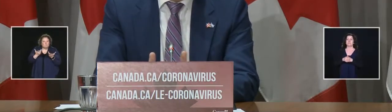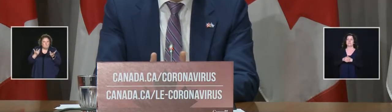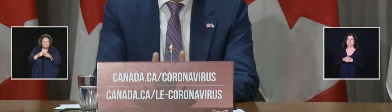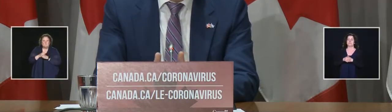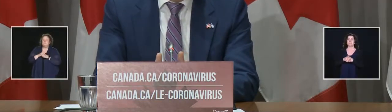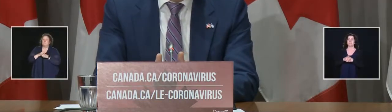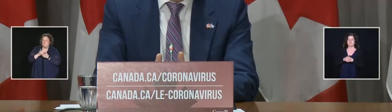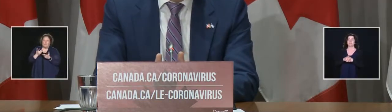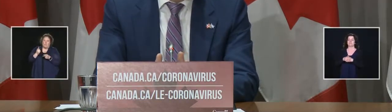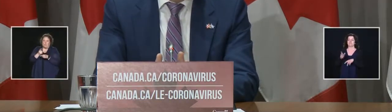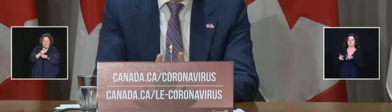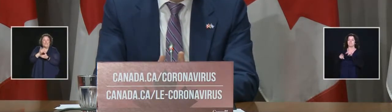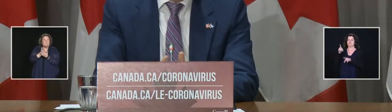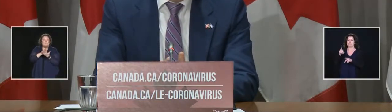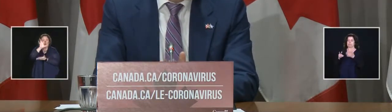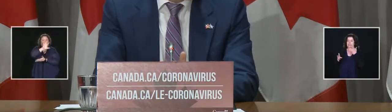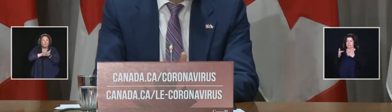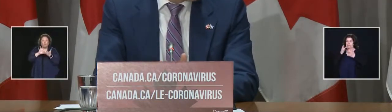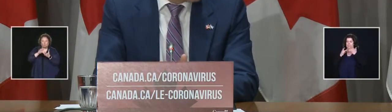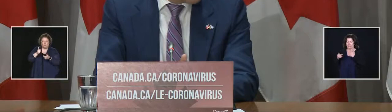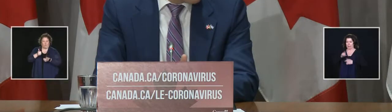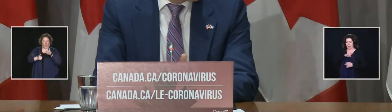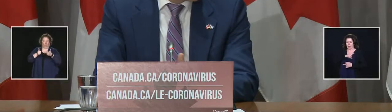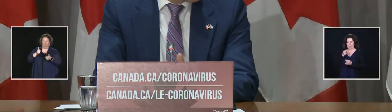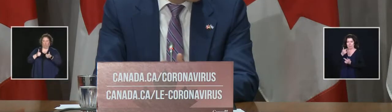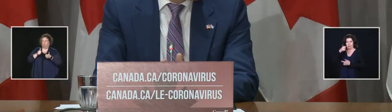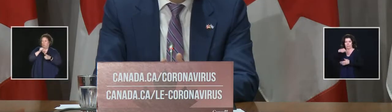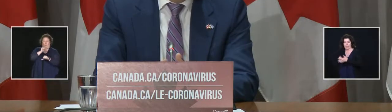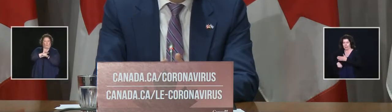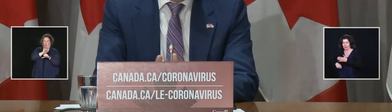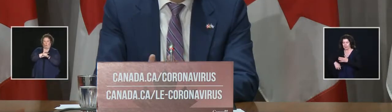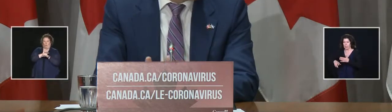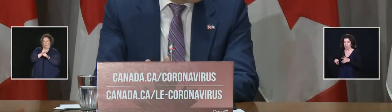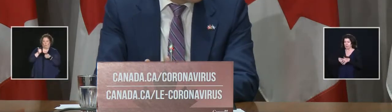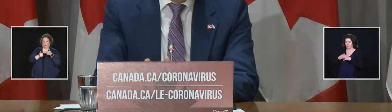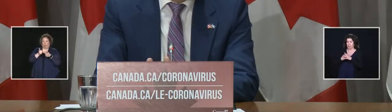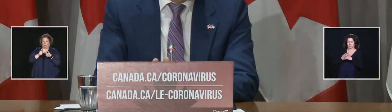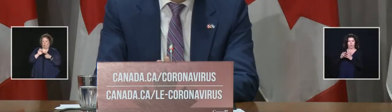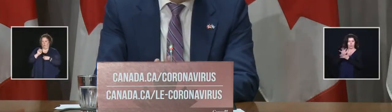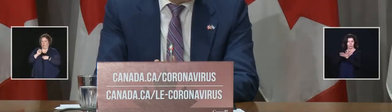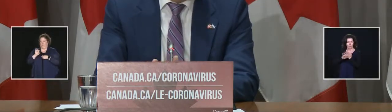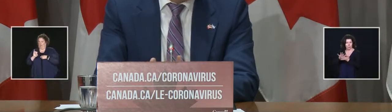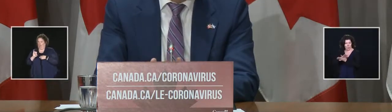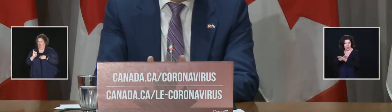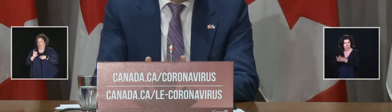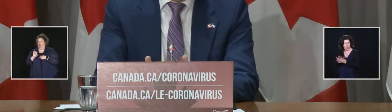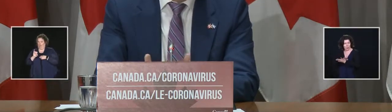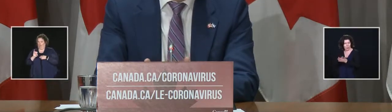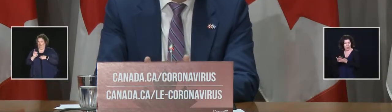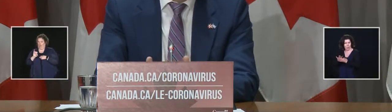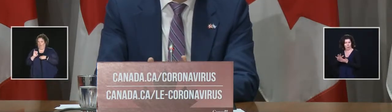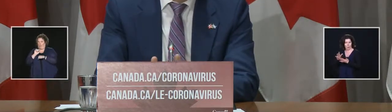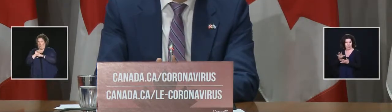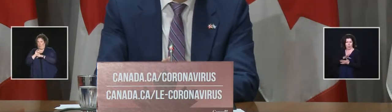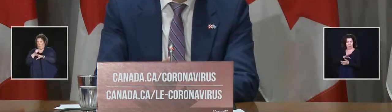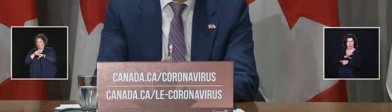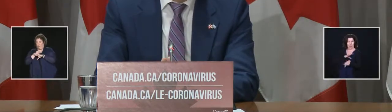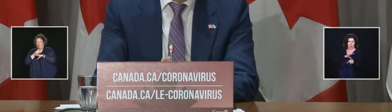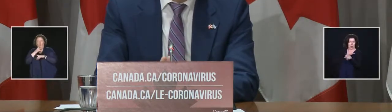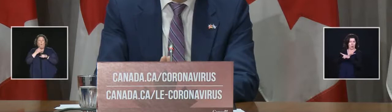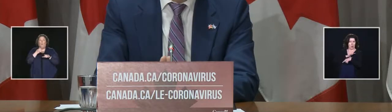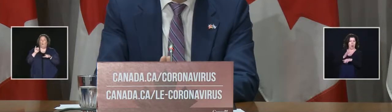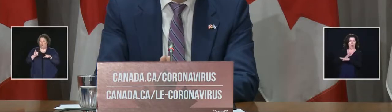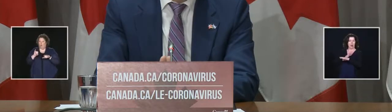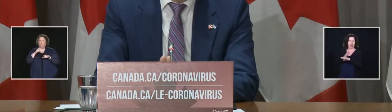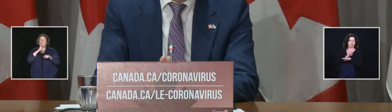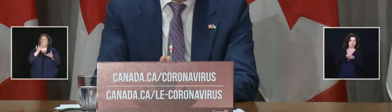between on the role between EI, Employment Insurance, and the new CERB. The new CERB was indeed very new. Most Canadians